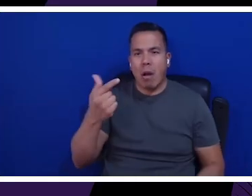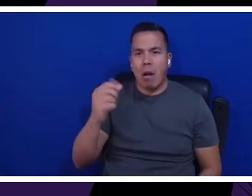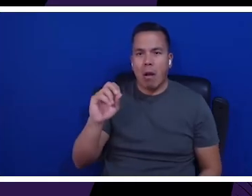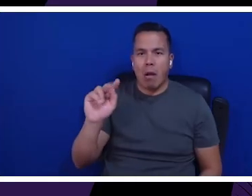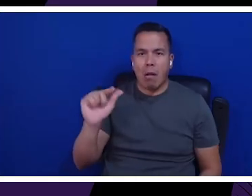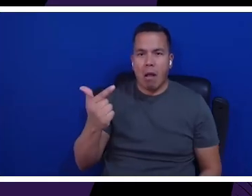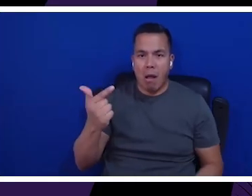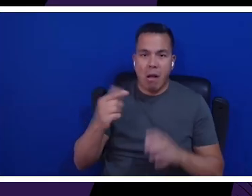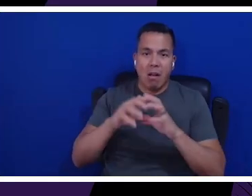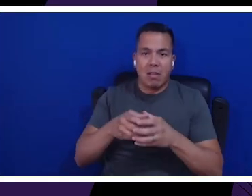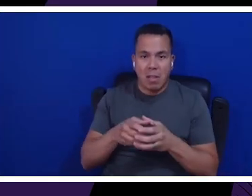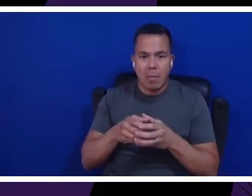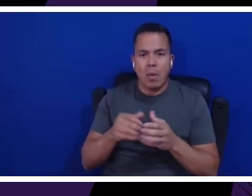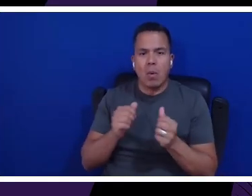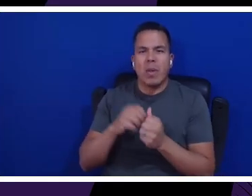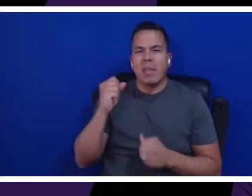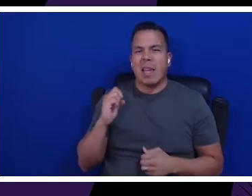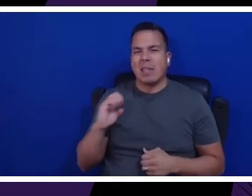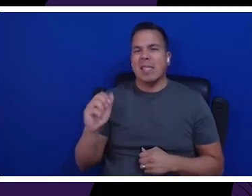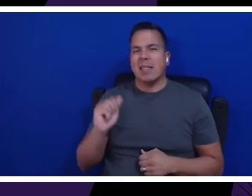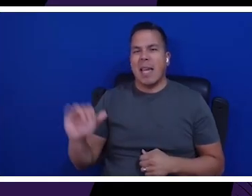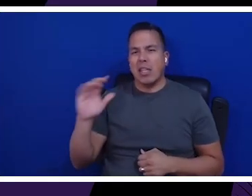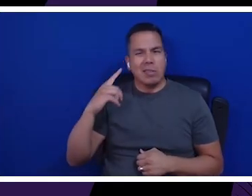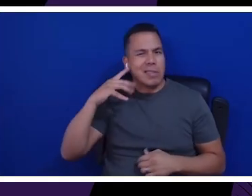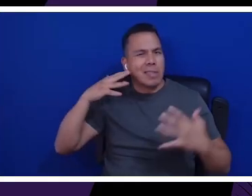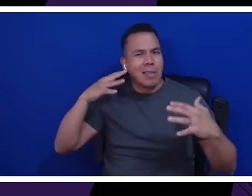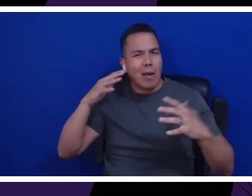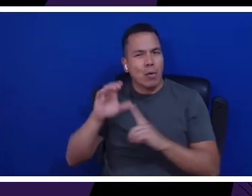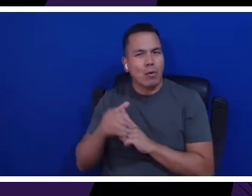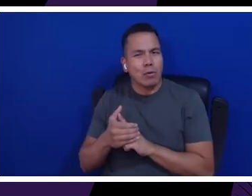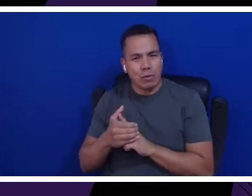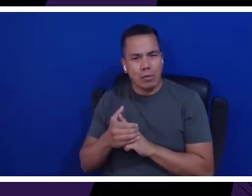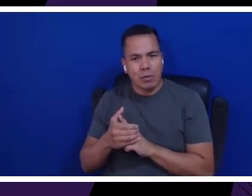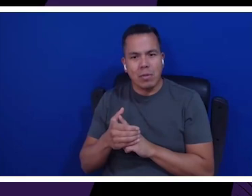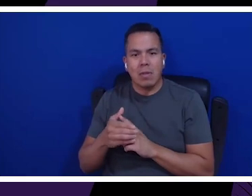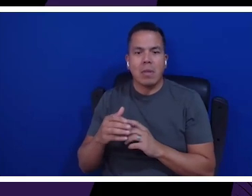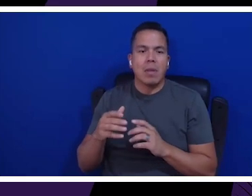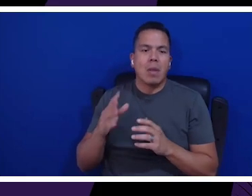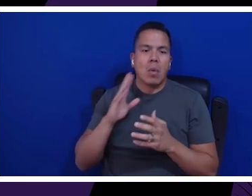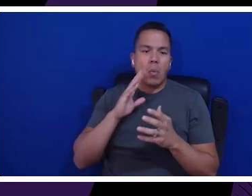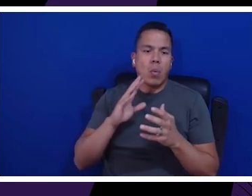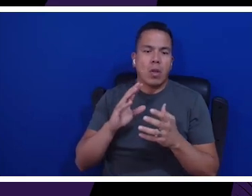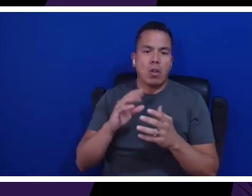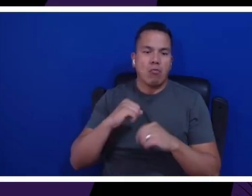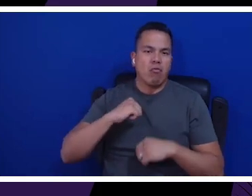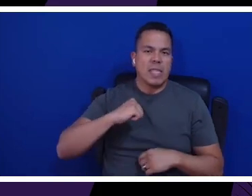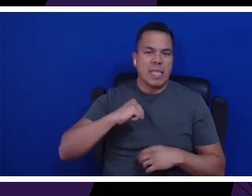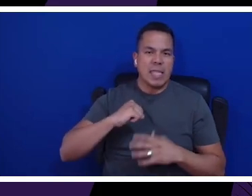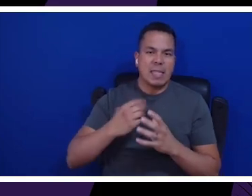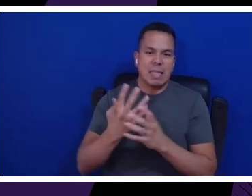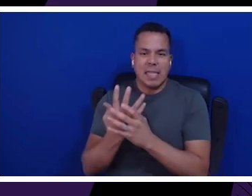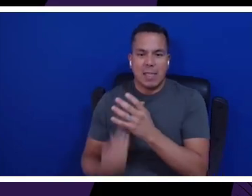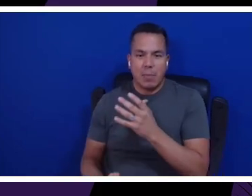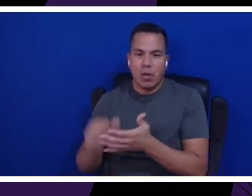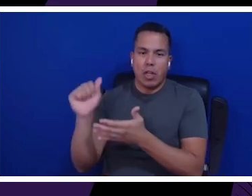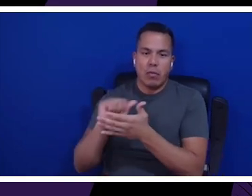Southeast Asian sound cultures, resisting disappearance and dominance erasure while evolving musical traditions